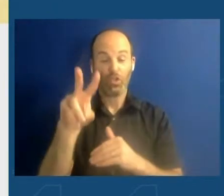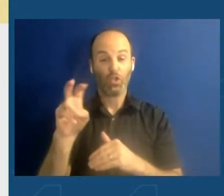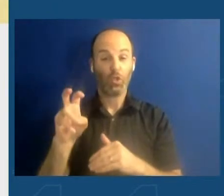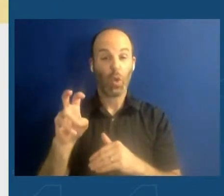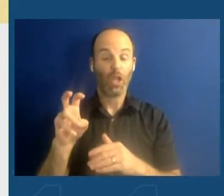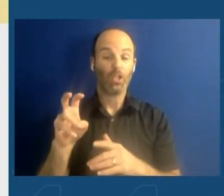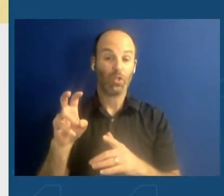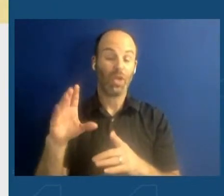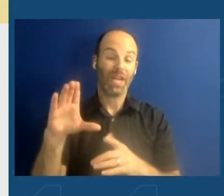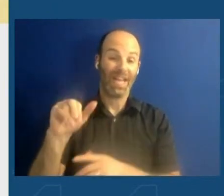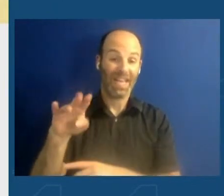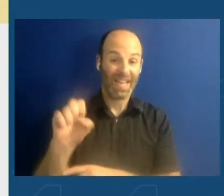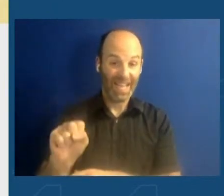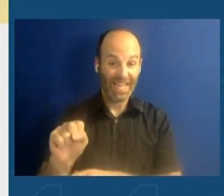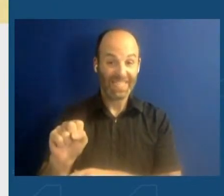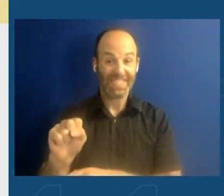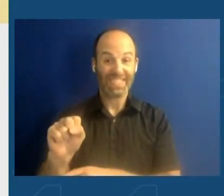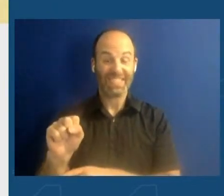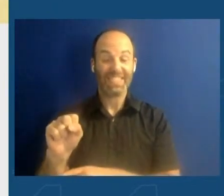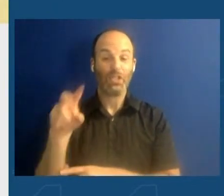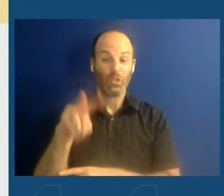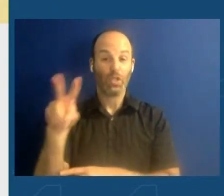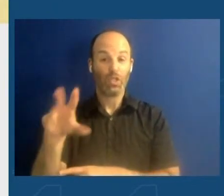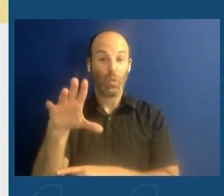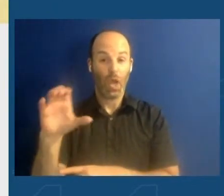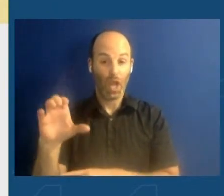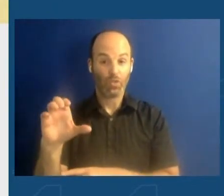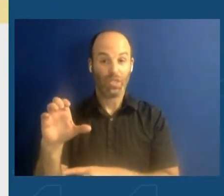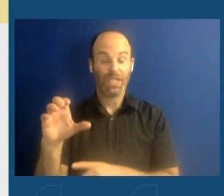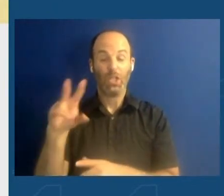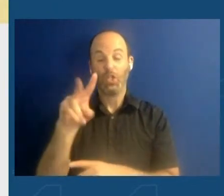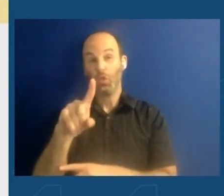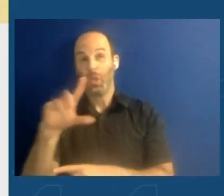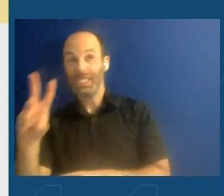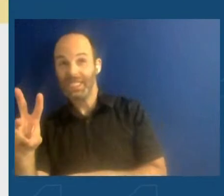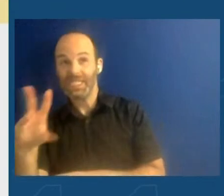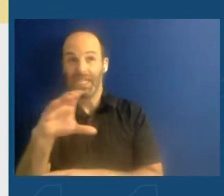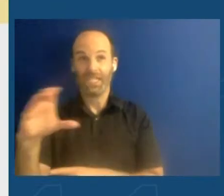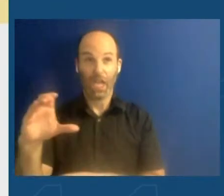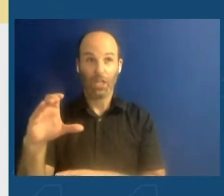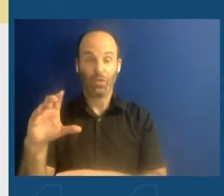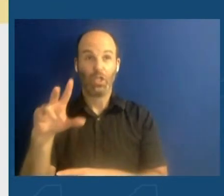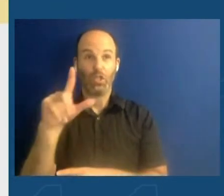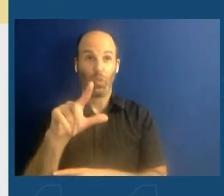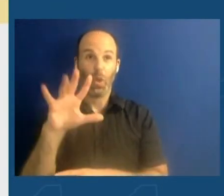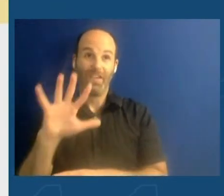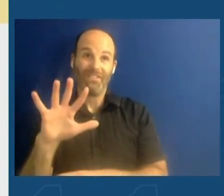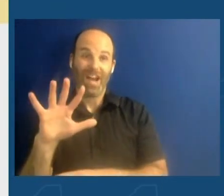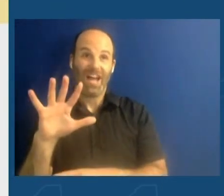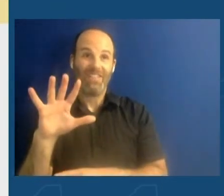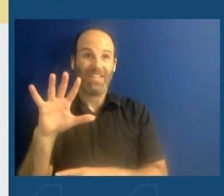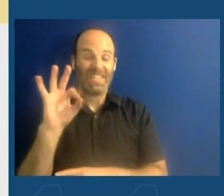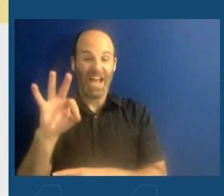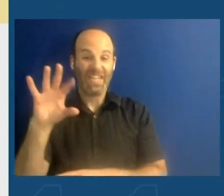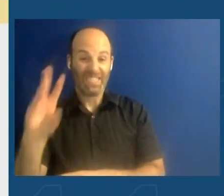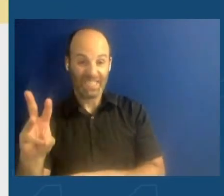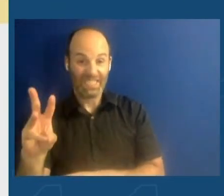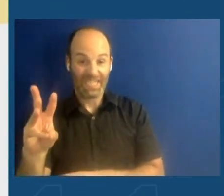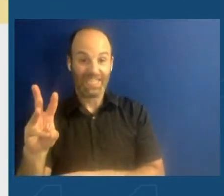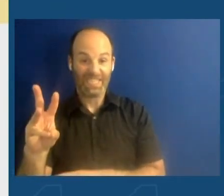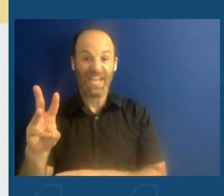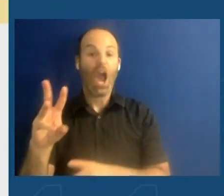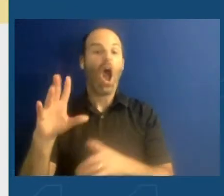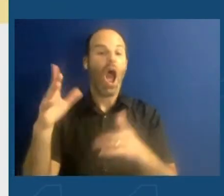vast majority of cases, nearly 2,600, 2,596, as you can see there, have been in New